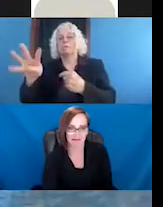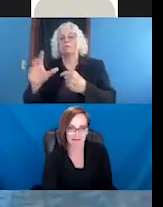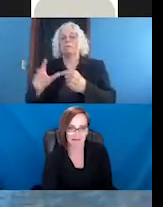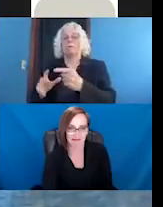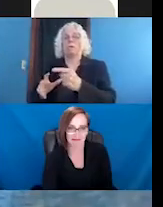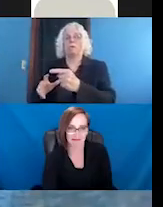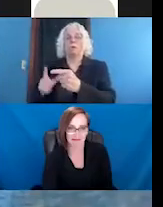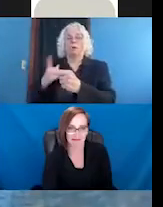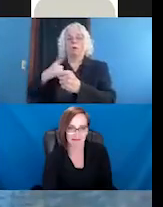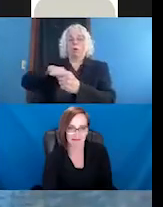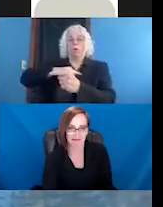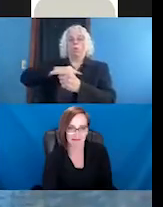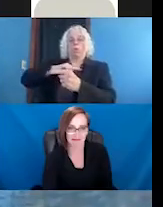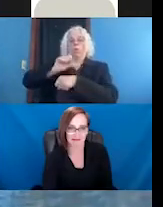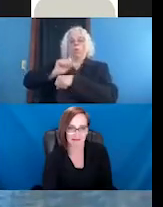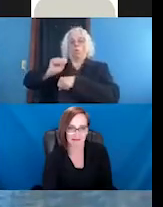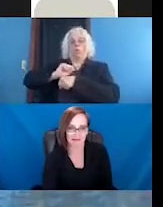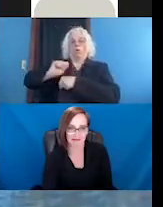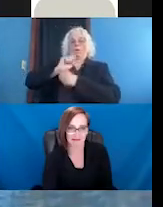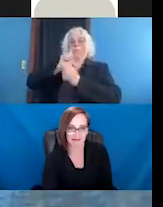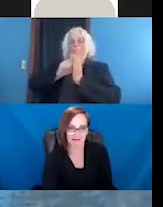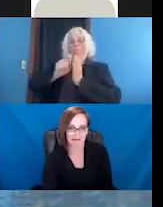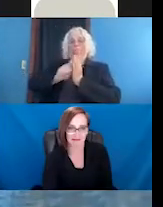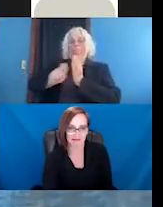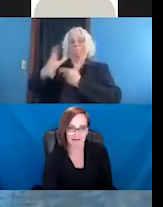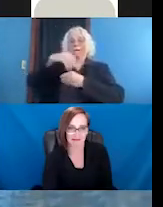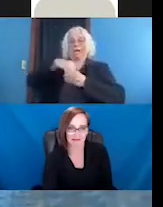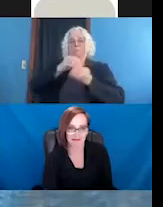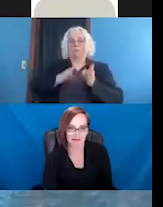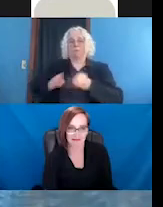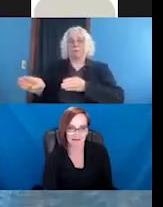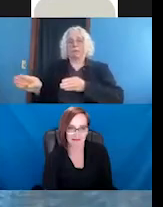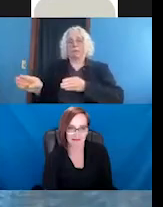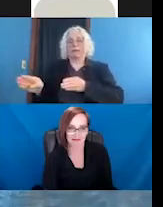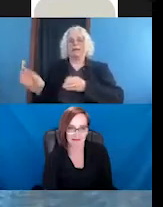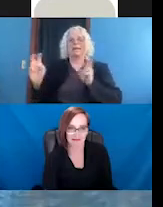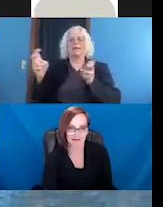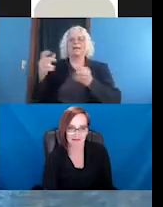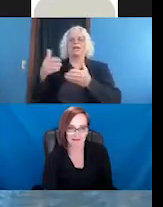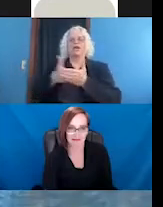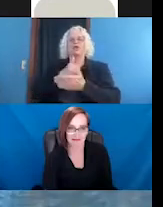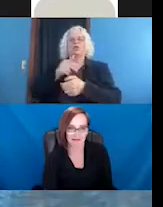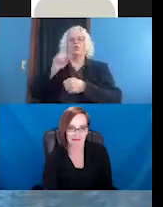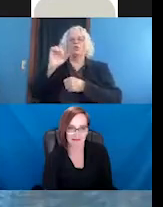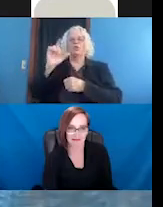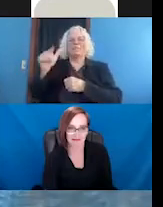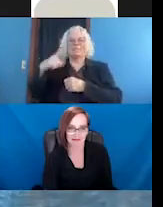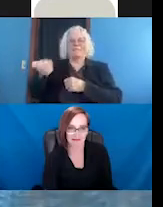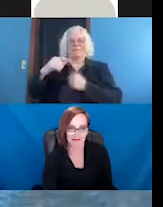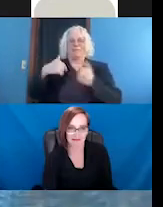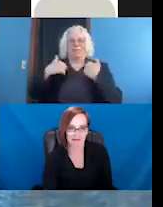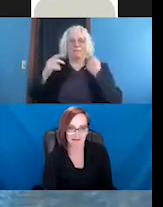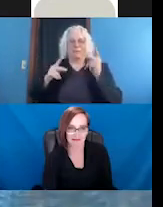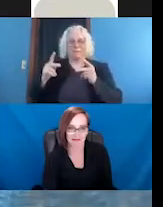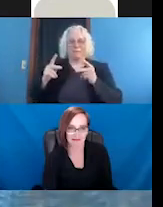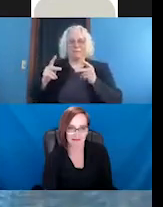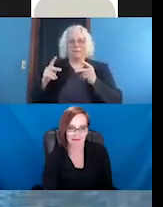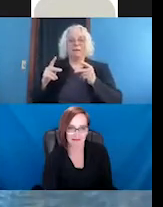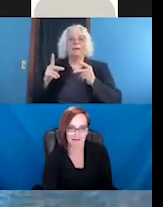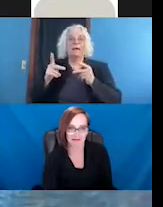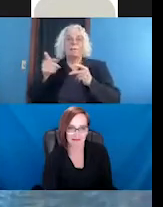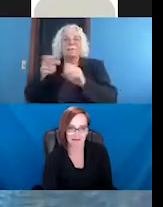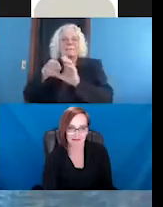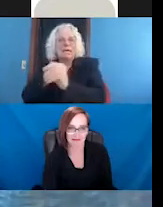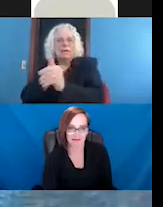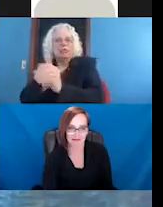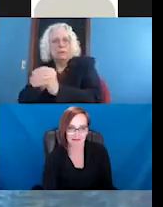on a comprehensive plan, a new deal for opportunity youth to address the needs of young people who have dropped out. It's estimated